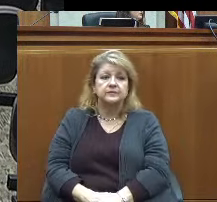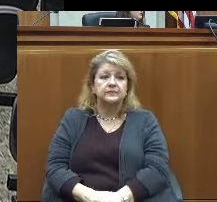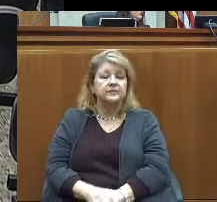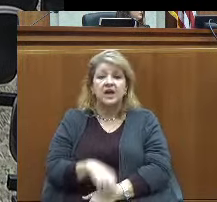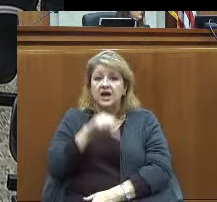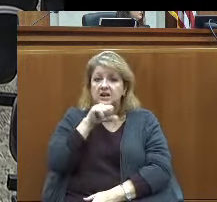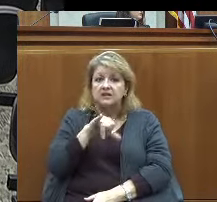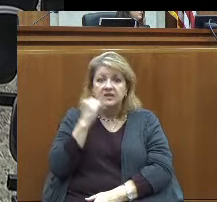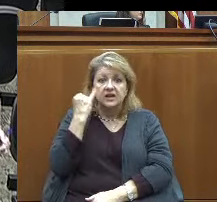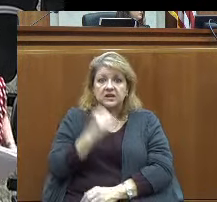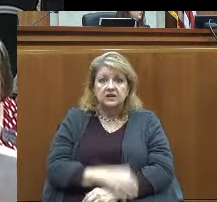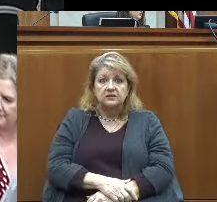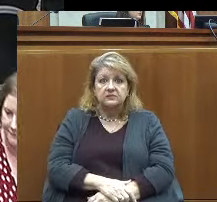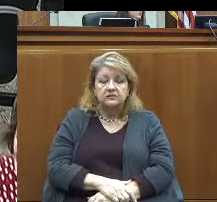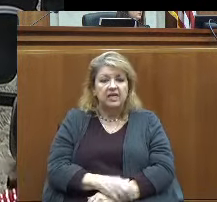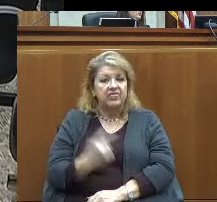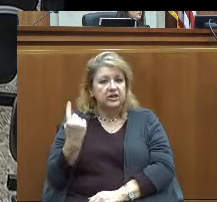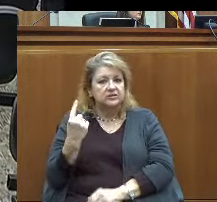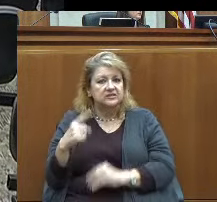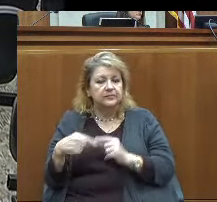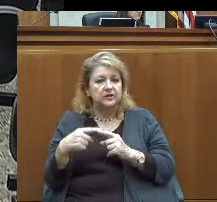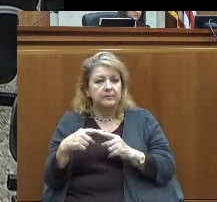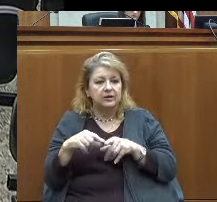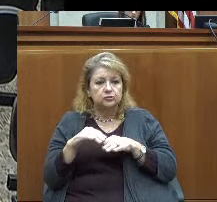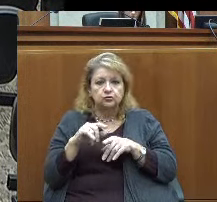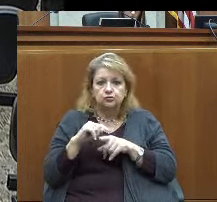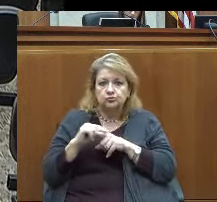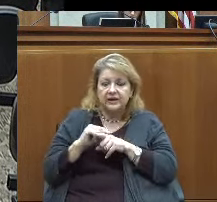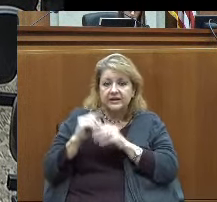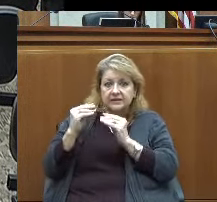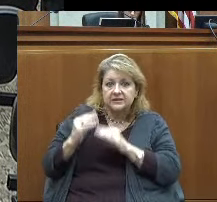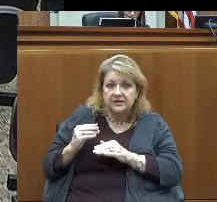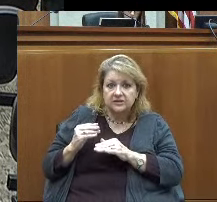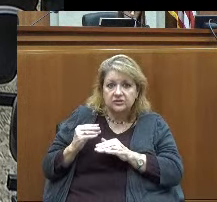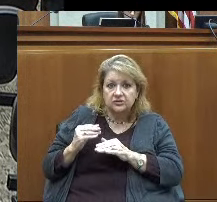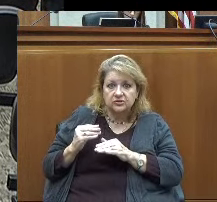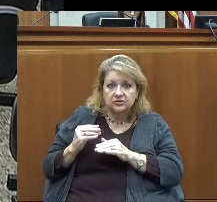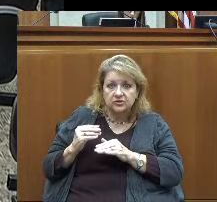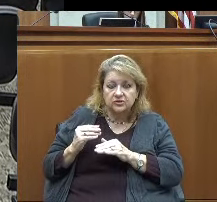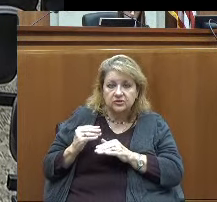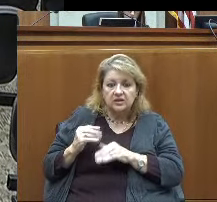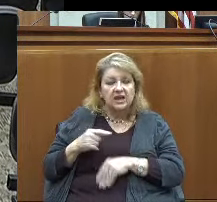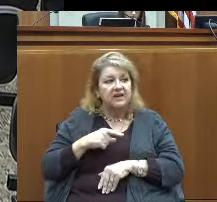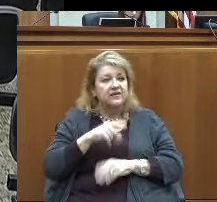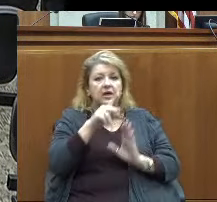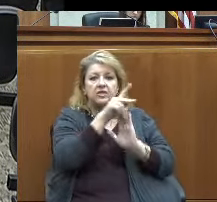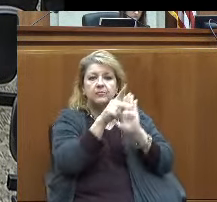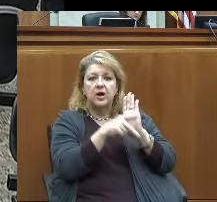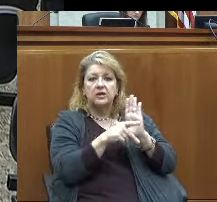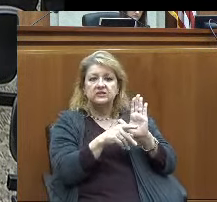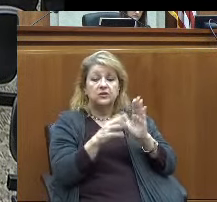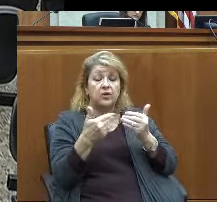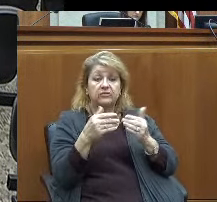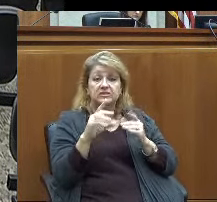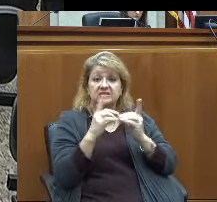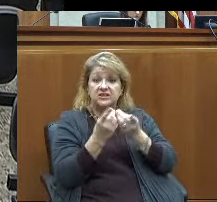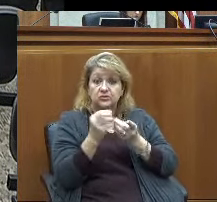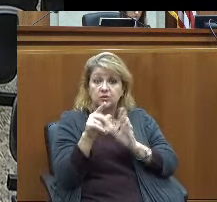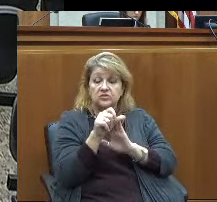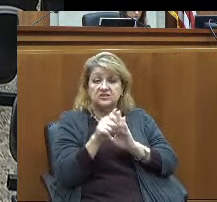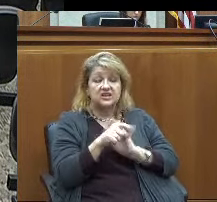I just love that idea. I mean, I think there's something about the framing of like teachers being dissatisfied with policies, whether they be district or state, that